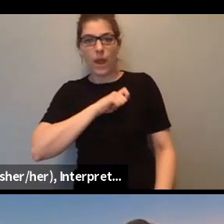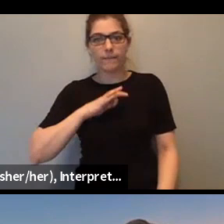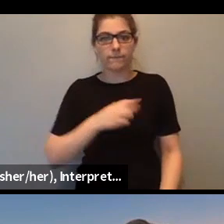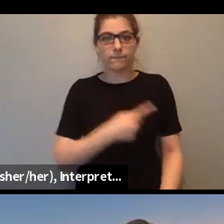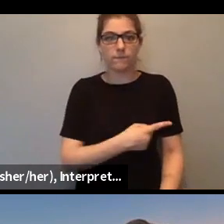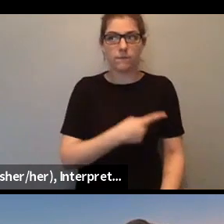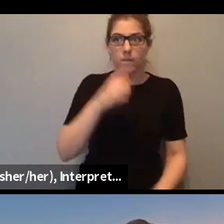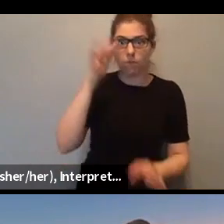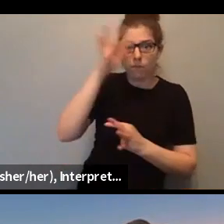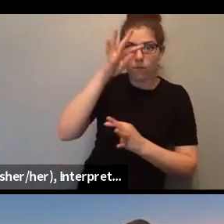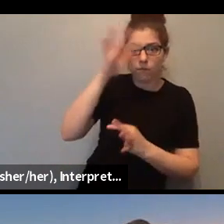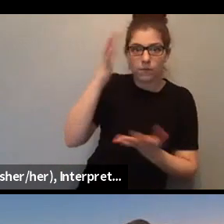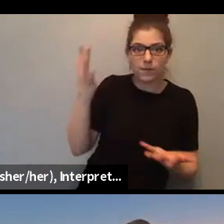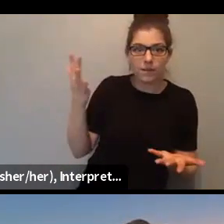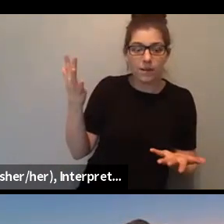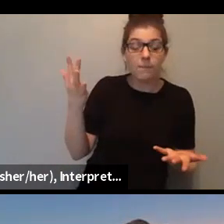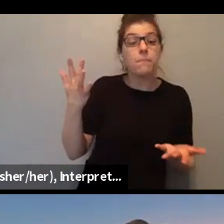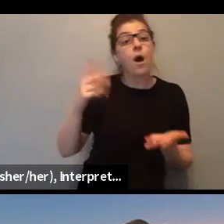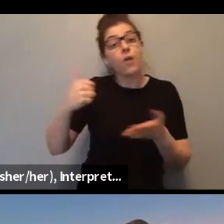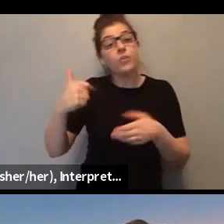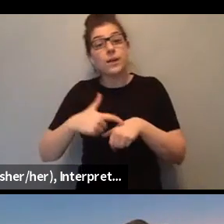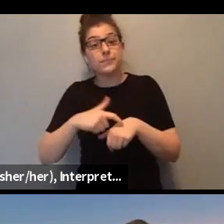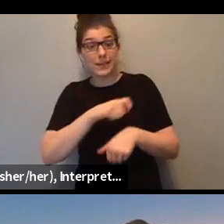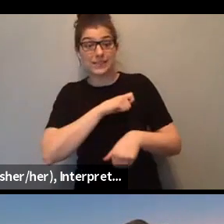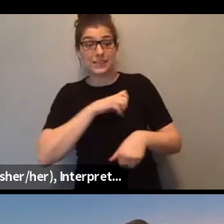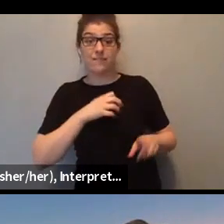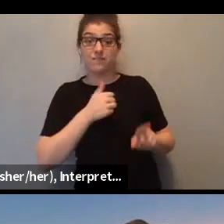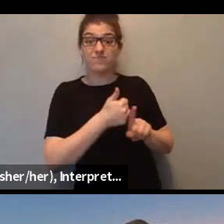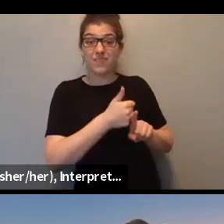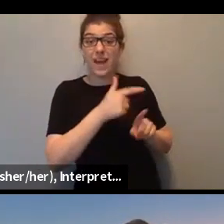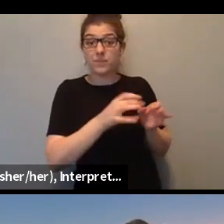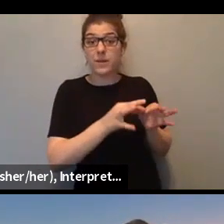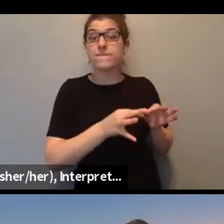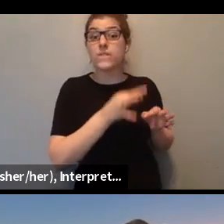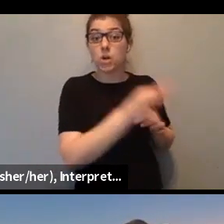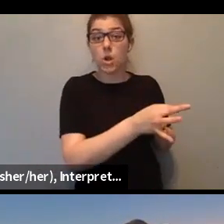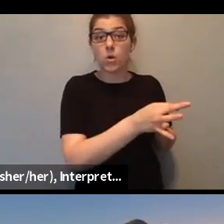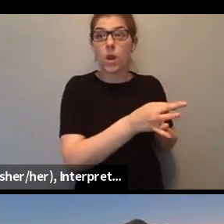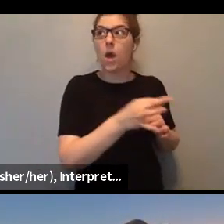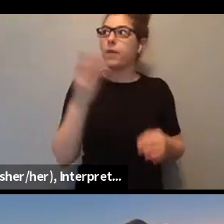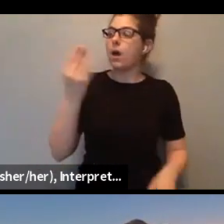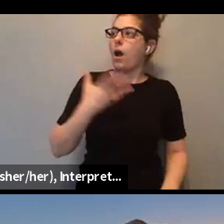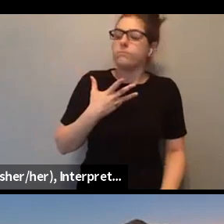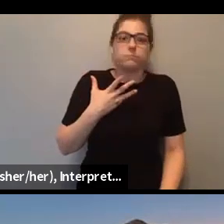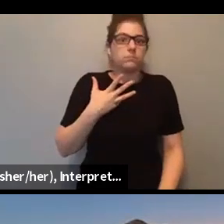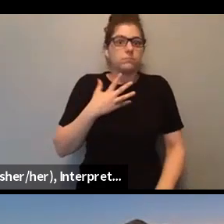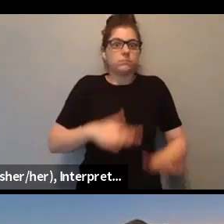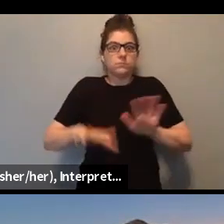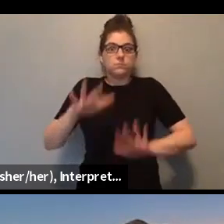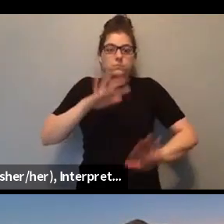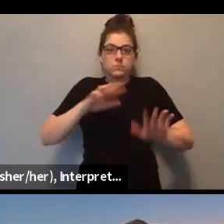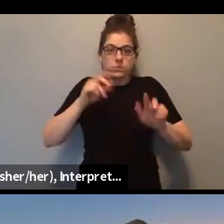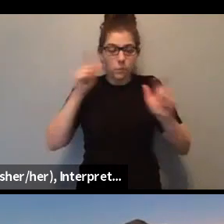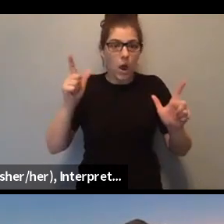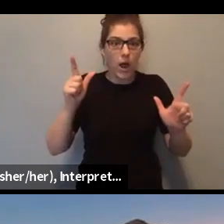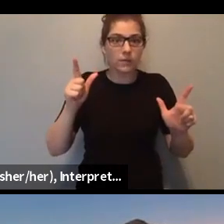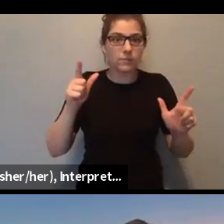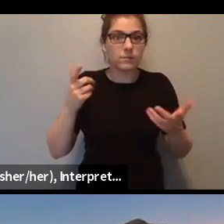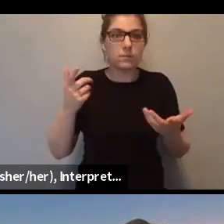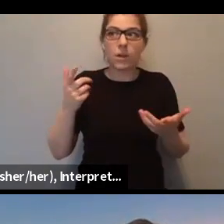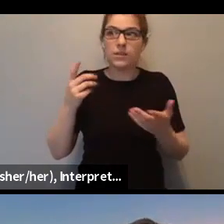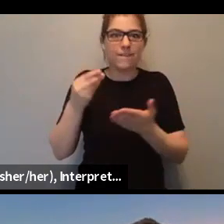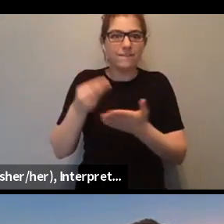other times in organizations when staff have to be furloughed and it comes as a surprise to them because finances have not been